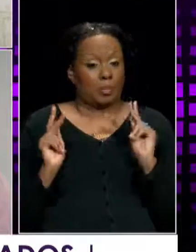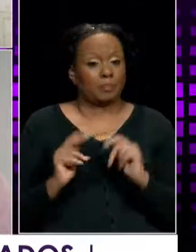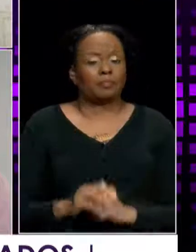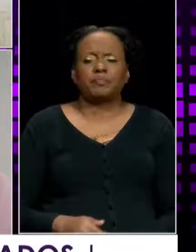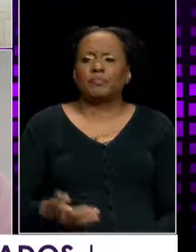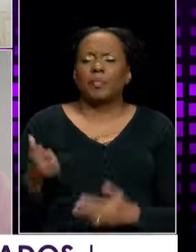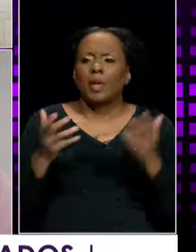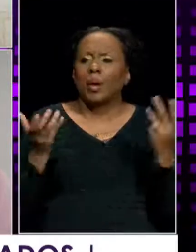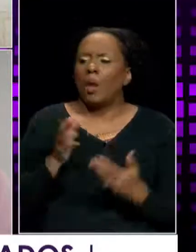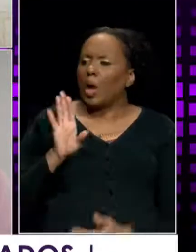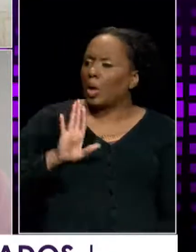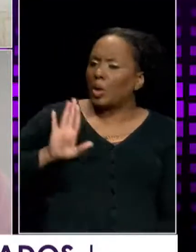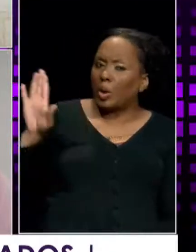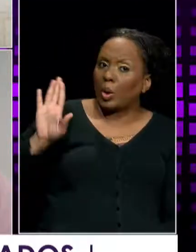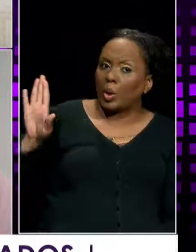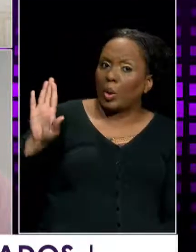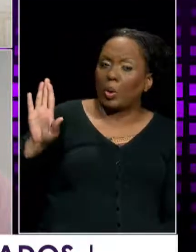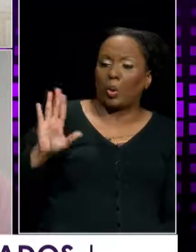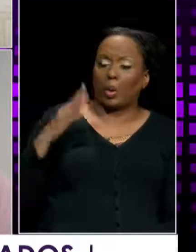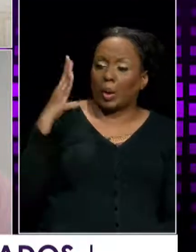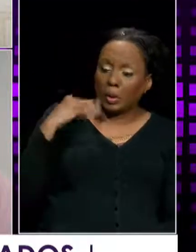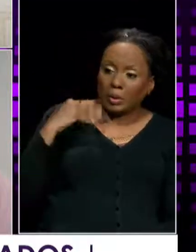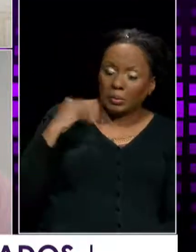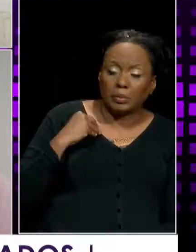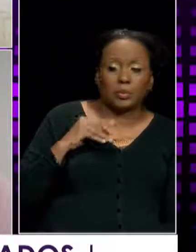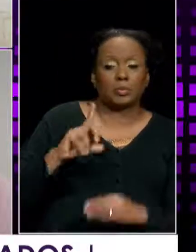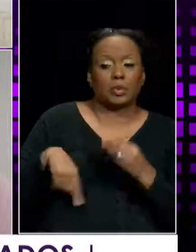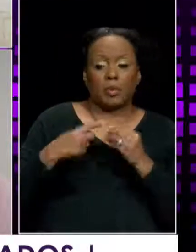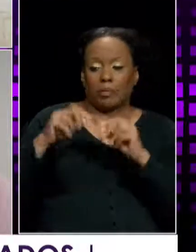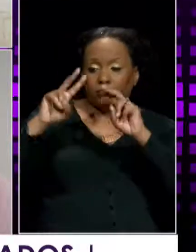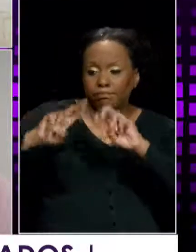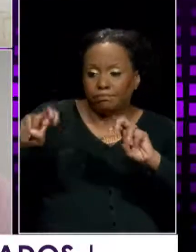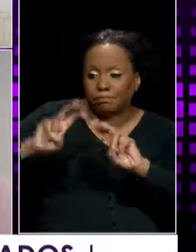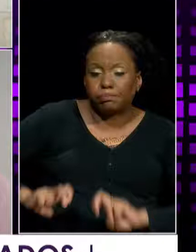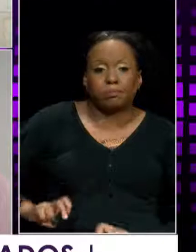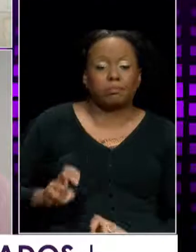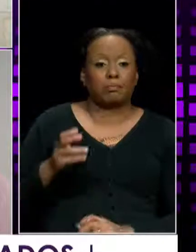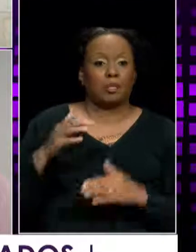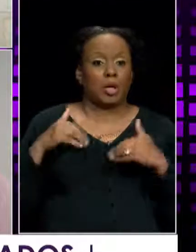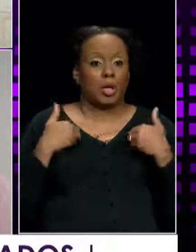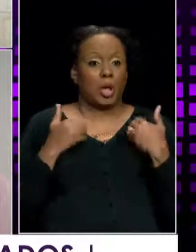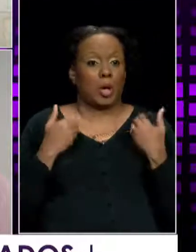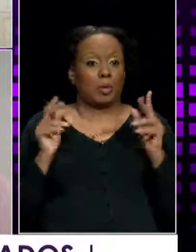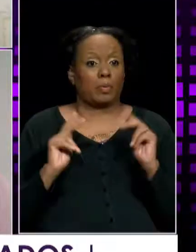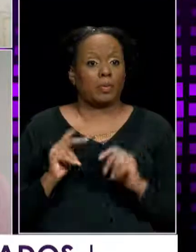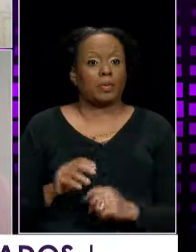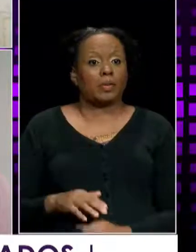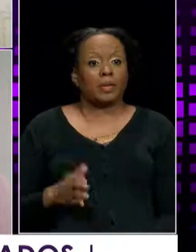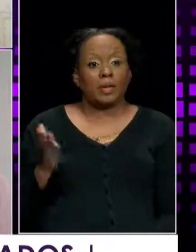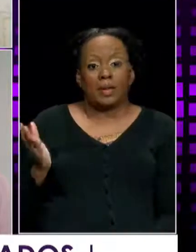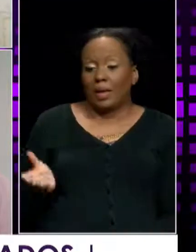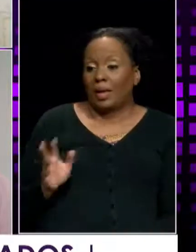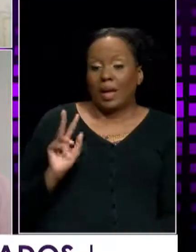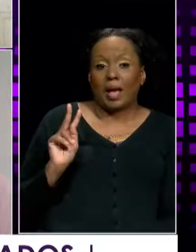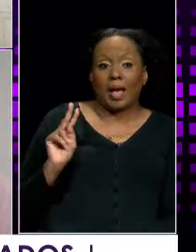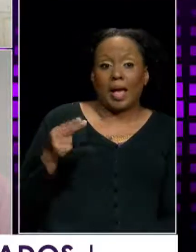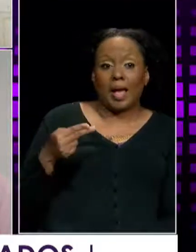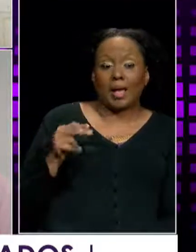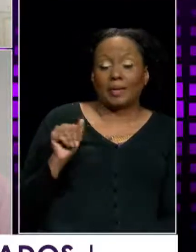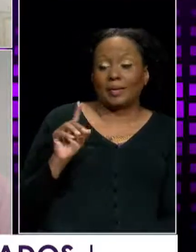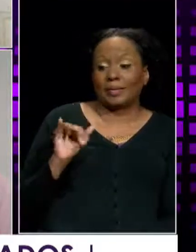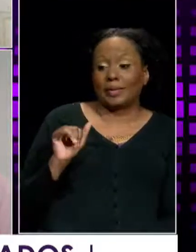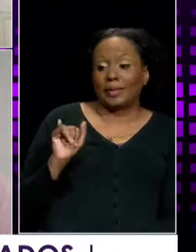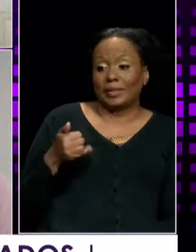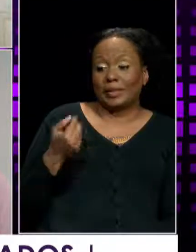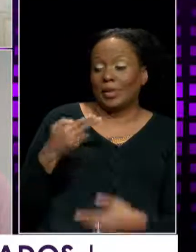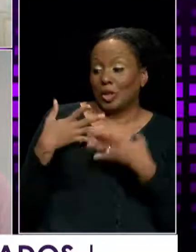your experience as you report in assessing what the mental health of young persons are like? Khadija, I see you smiling. Chade, I'm going to throw it to you first.